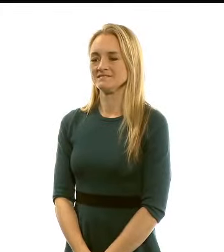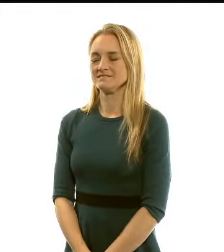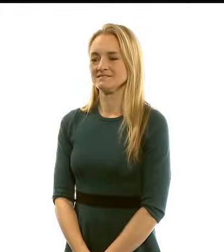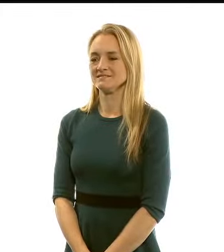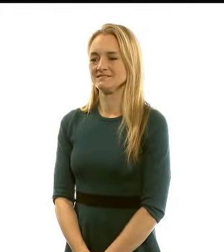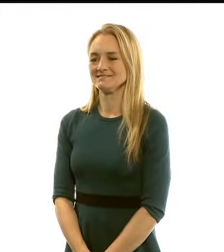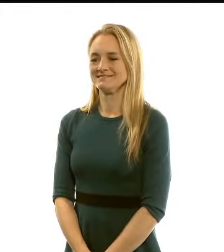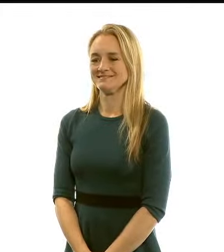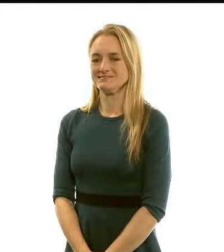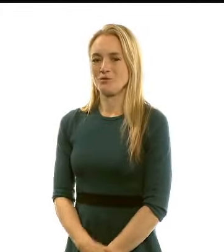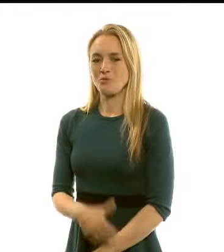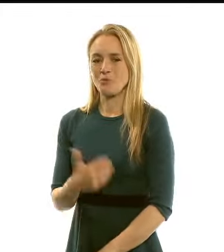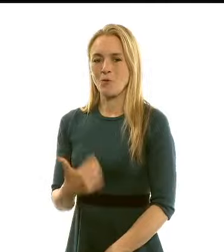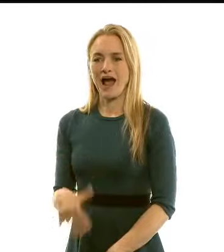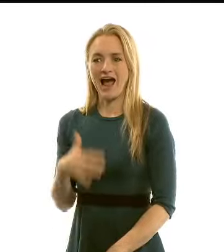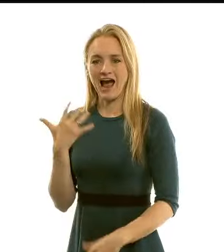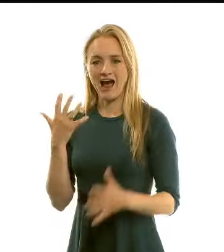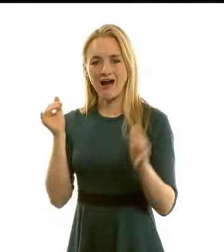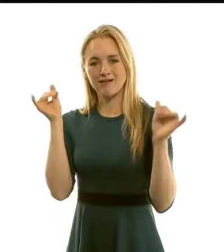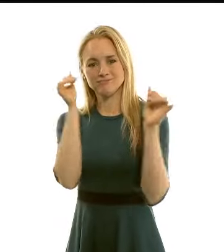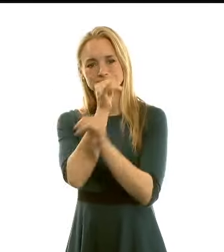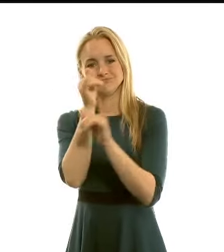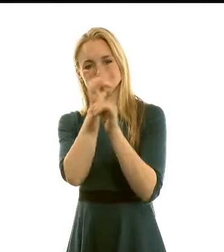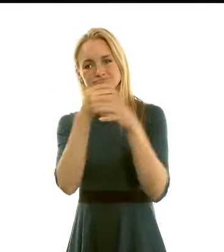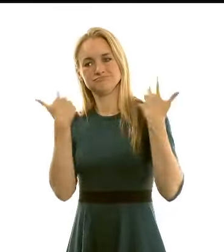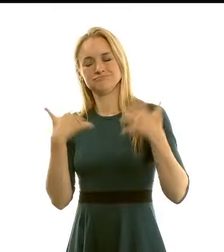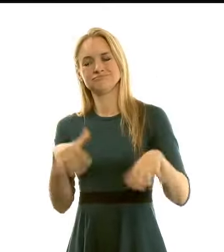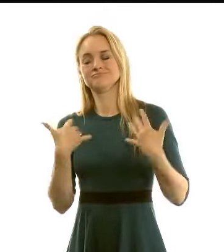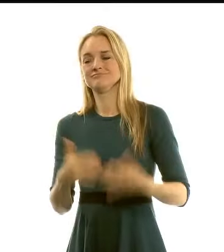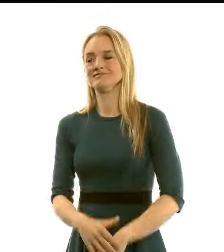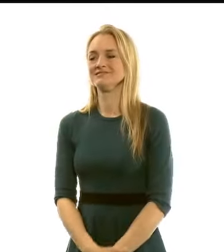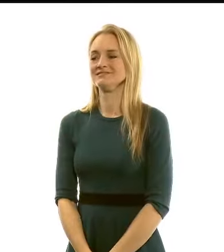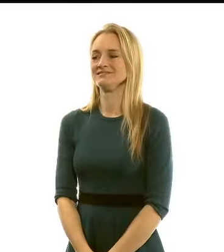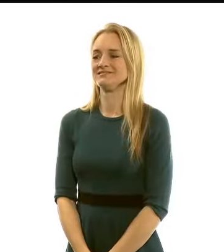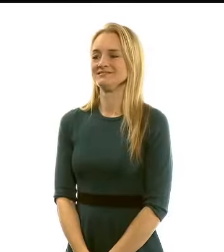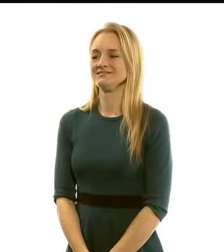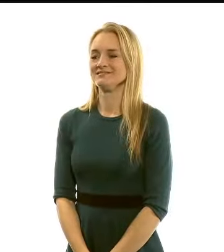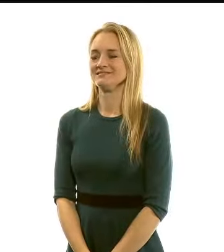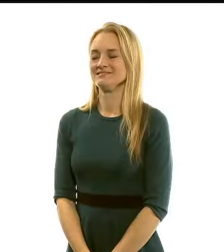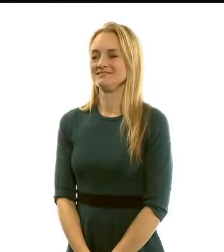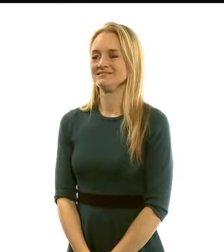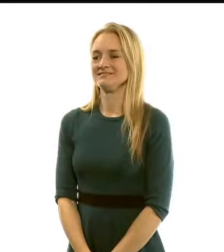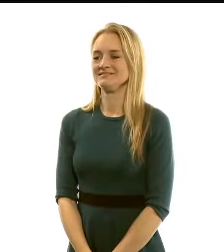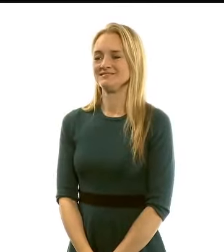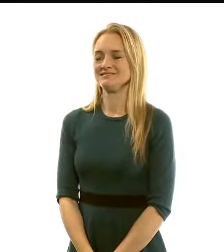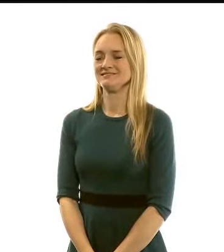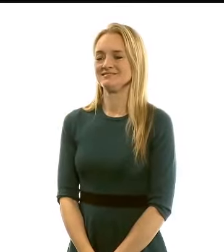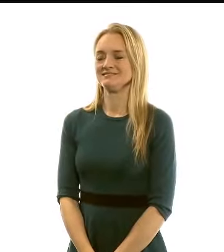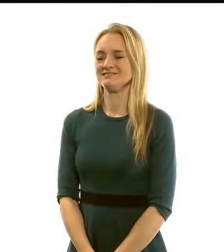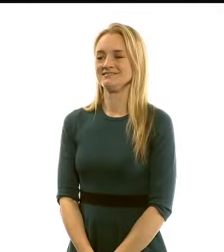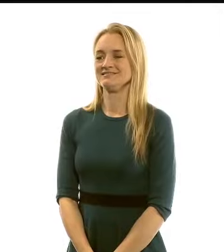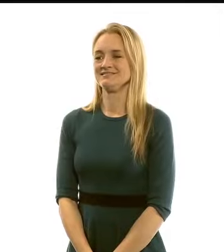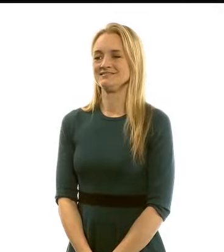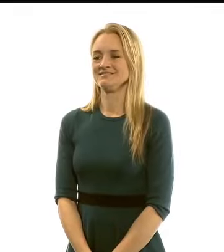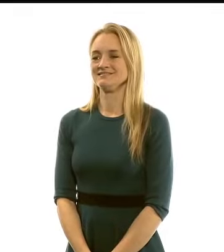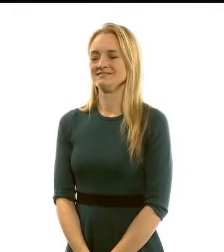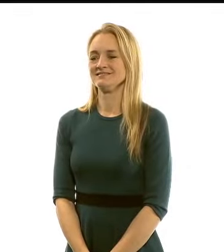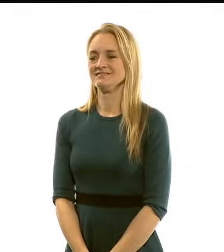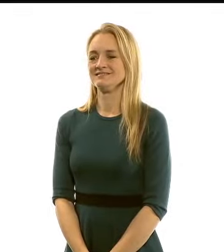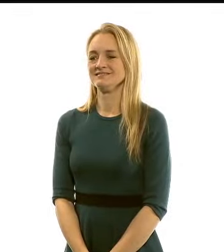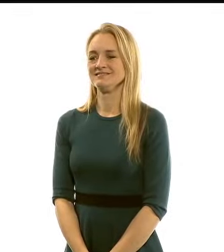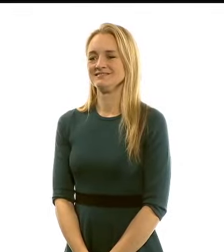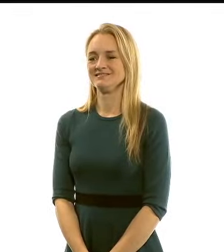still going. Look at that. Oh, it's unbelievable. 5 minutes from now, it will land on the spot it needs to go to.